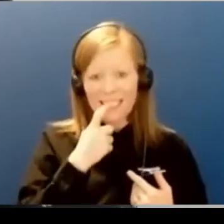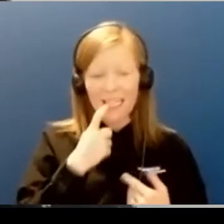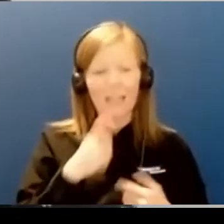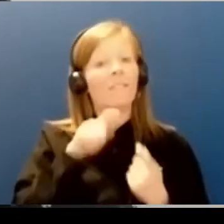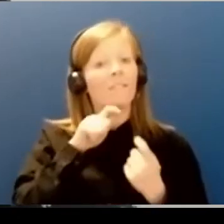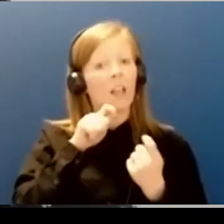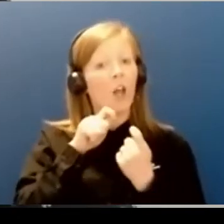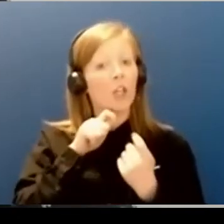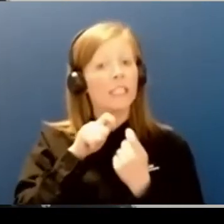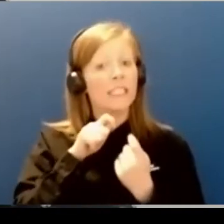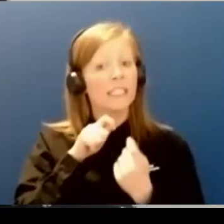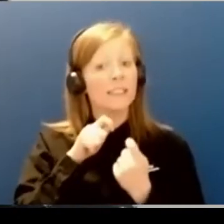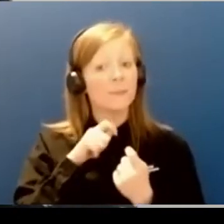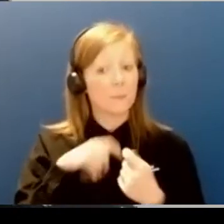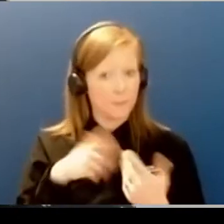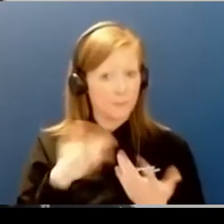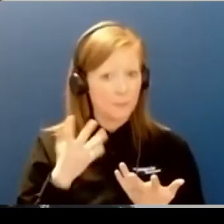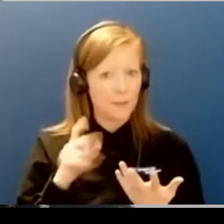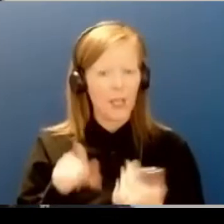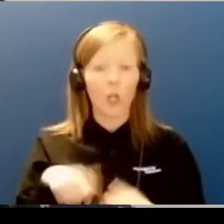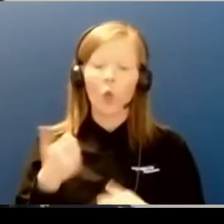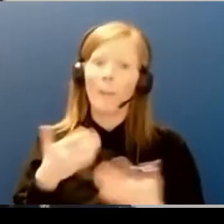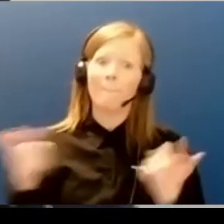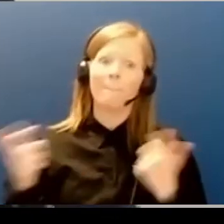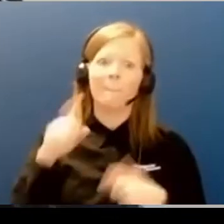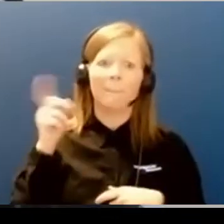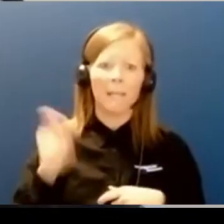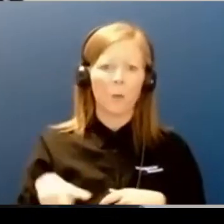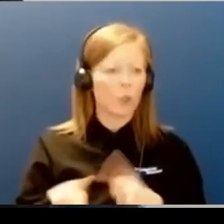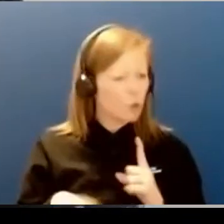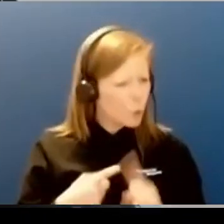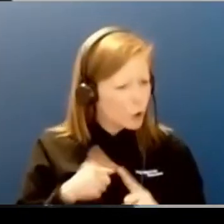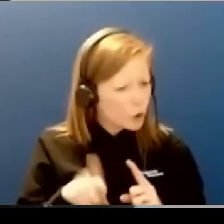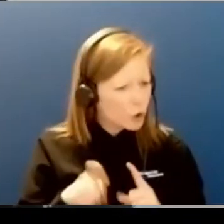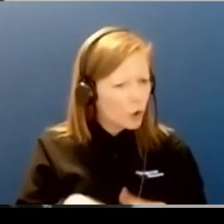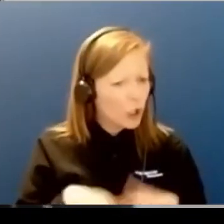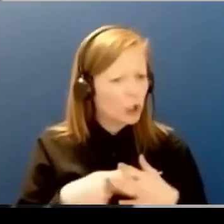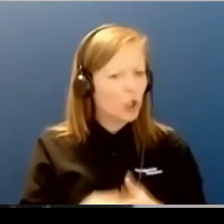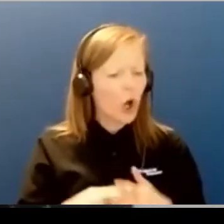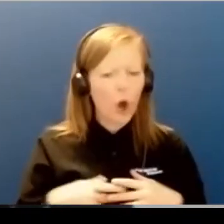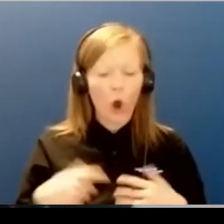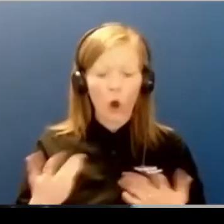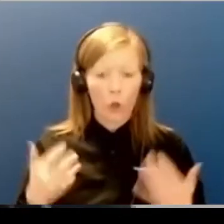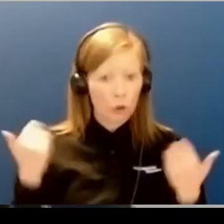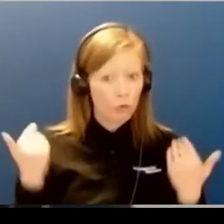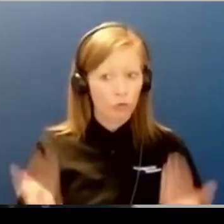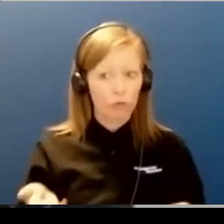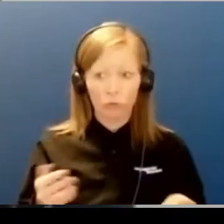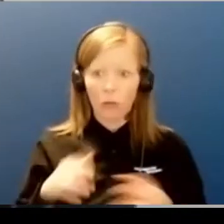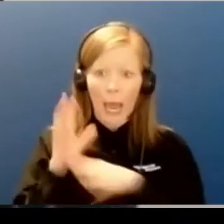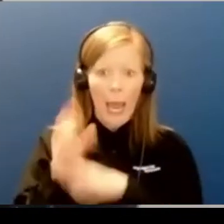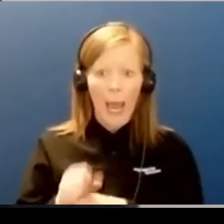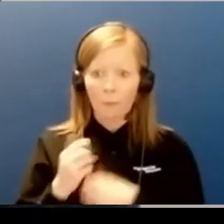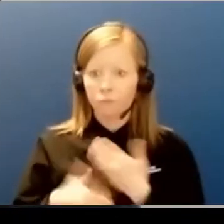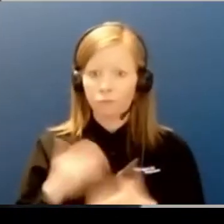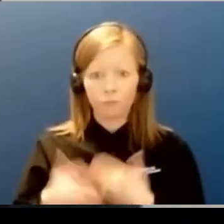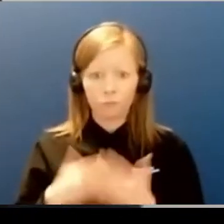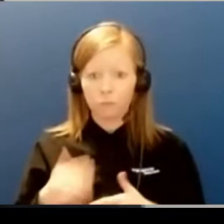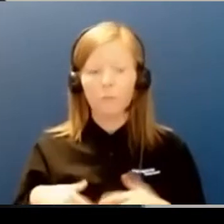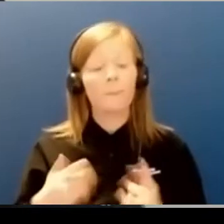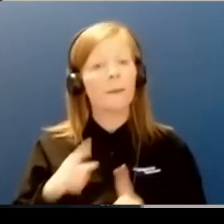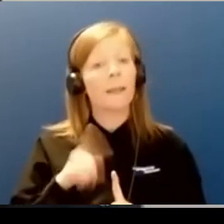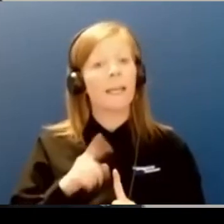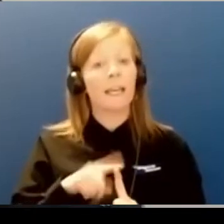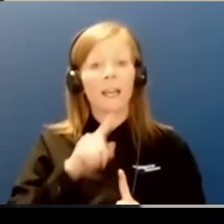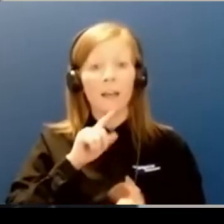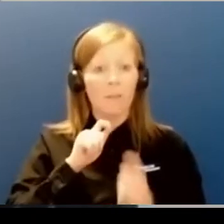Flossing. Flossing is another one of the big questions we have. When should I start flossing? Is this something that we should just do to build a habit? And the best answer